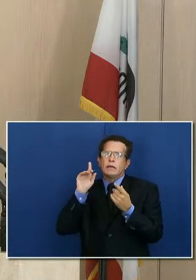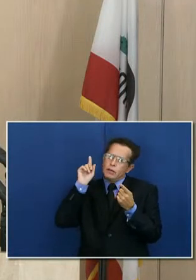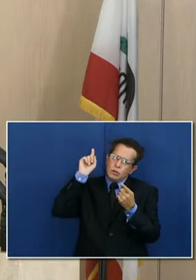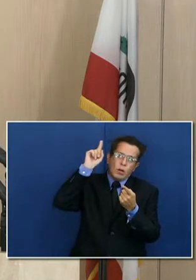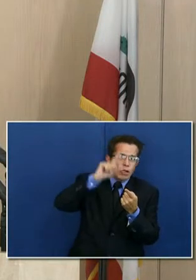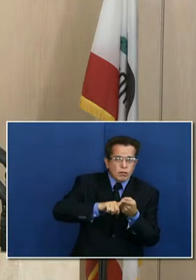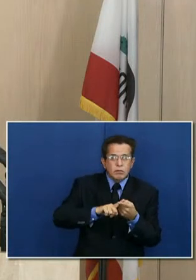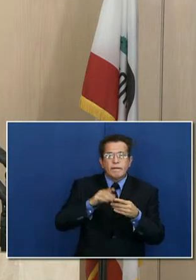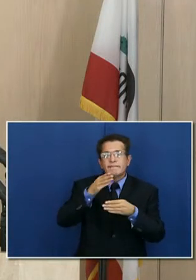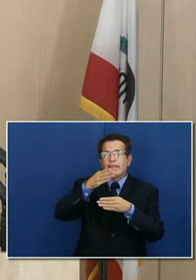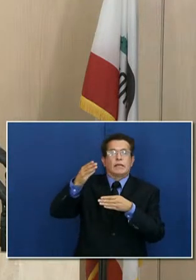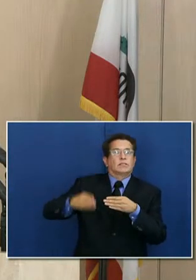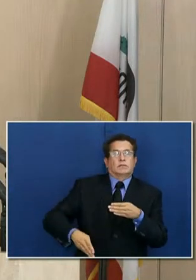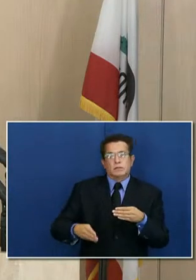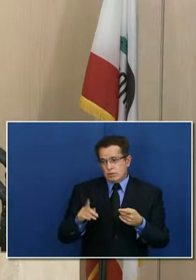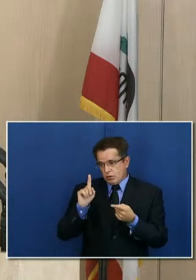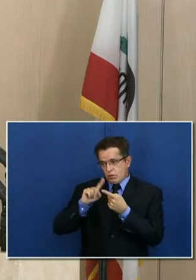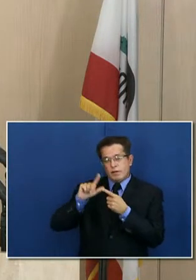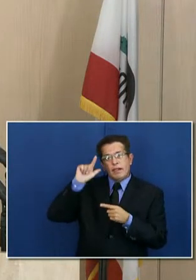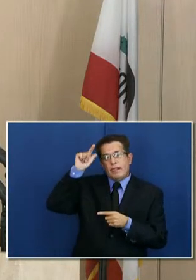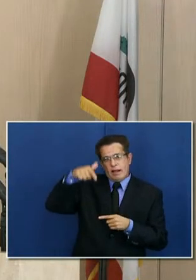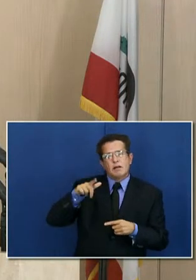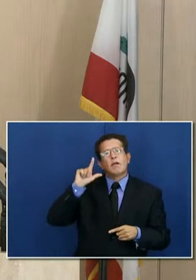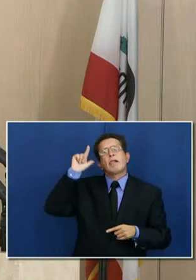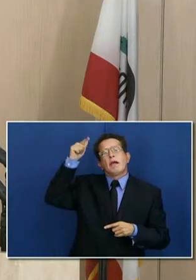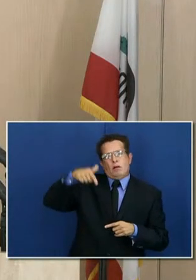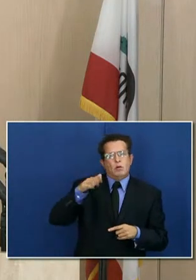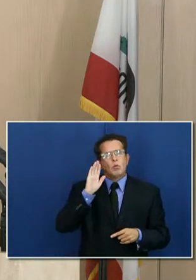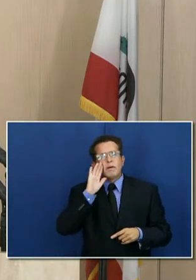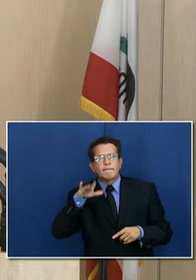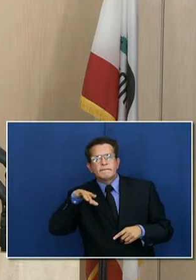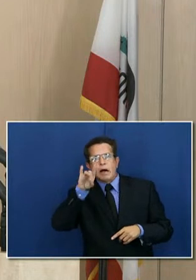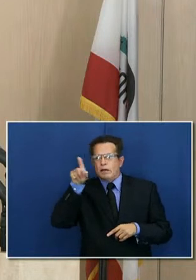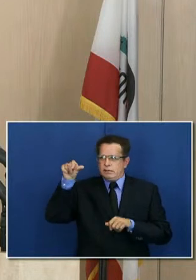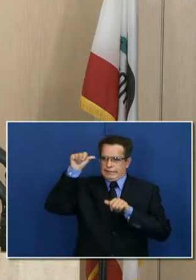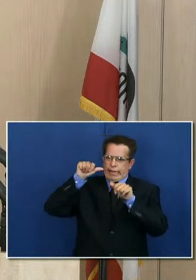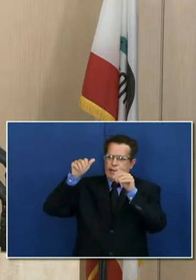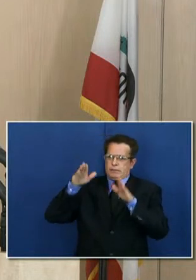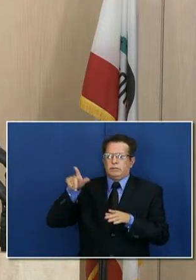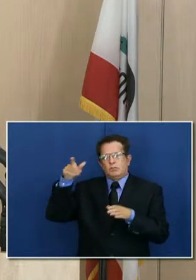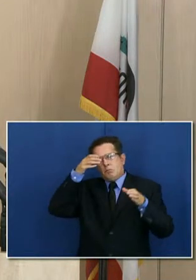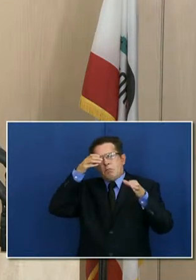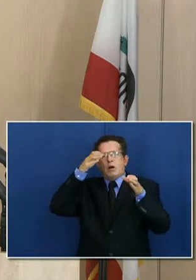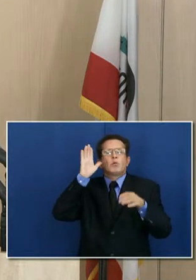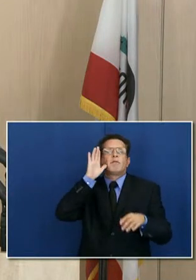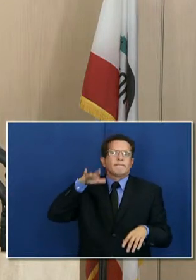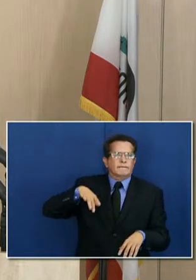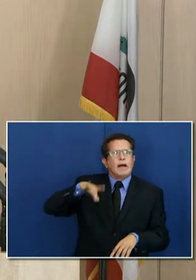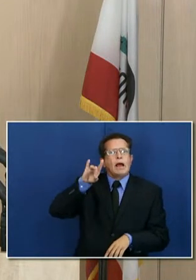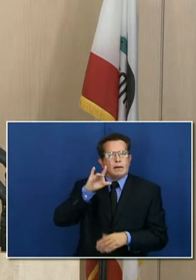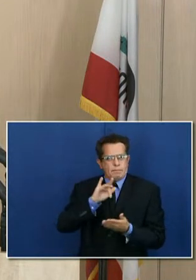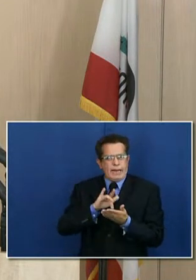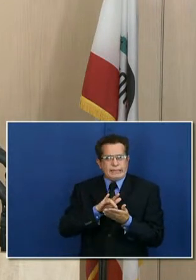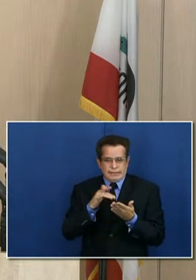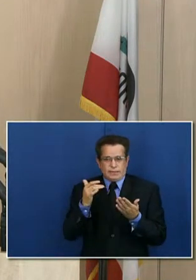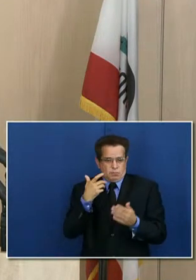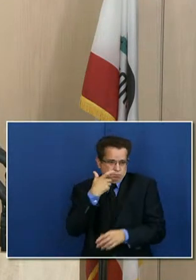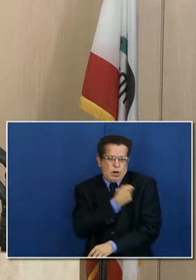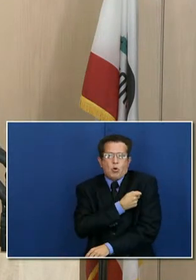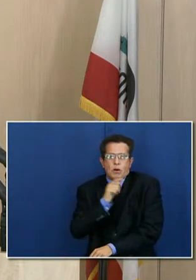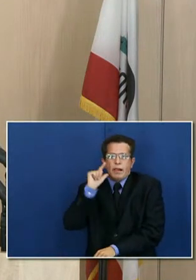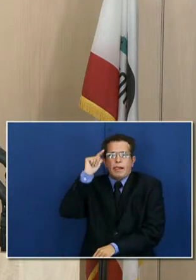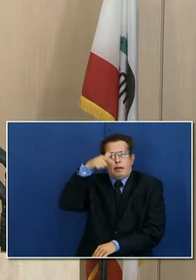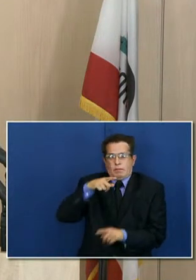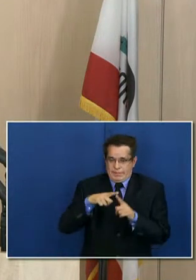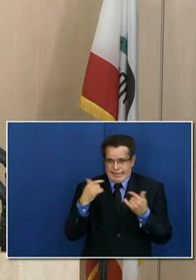crisis is behind us and the brilliant minds that we see in the medical and science fields come up with a vaccine, those safety measures are truly